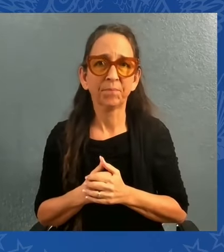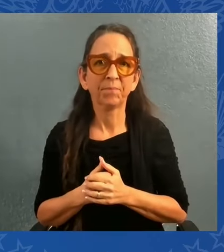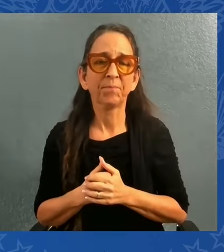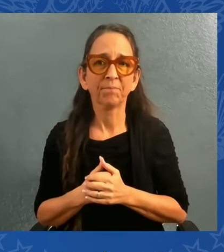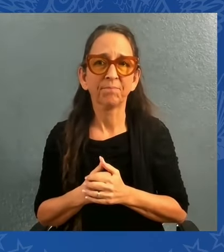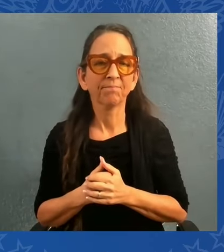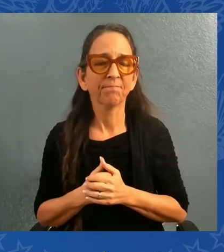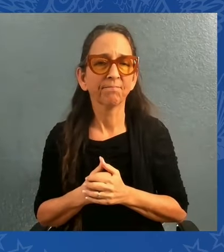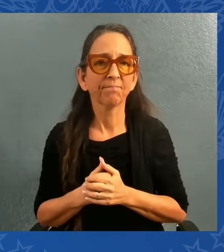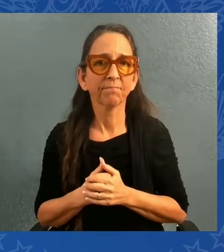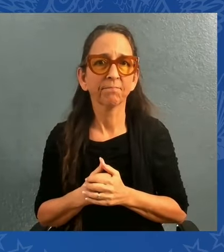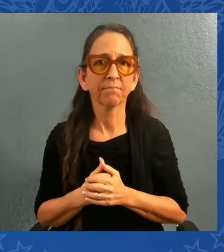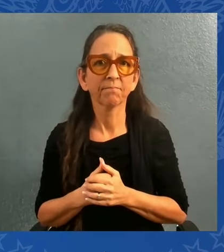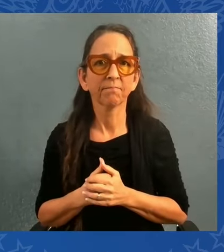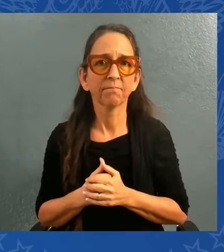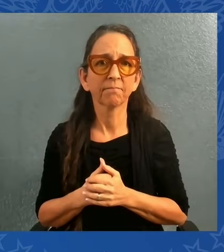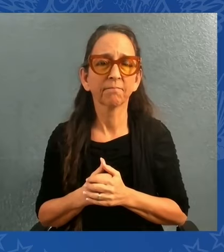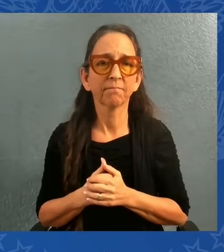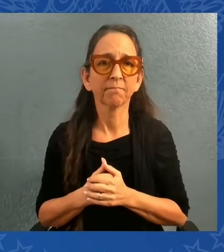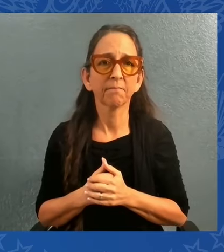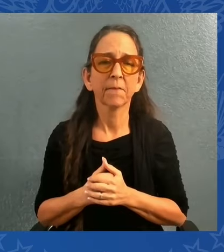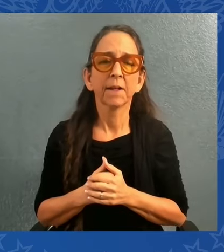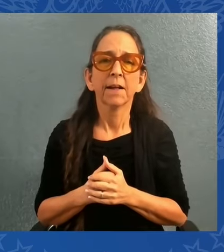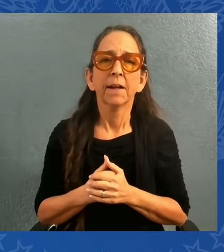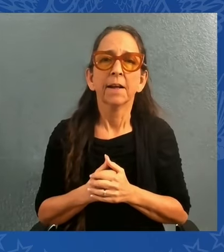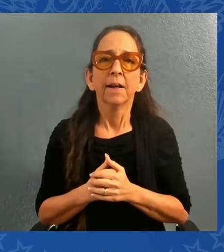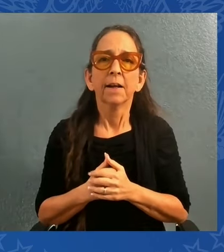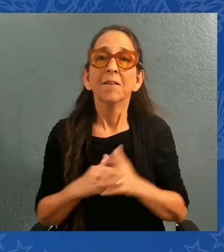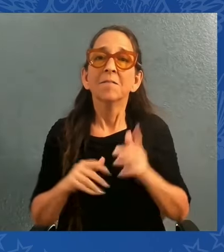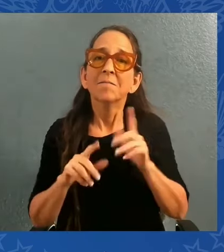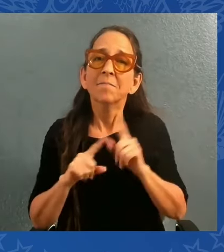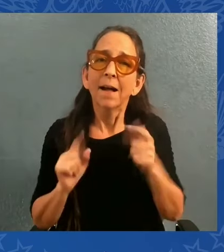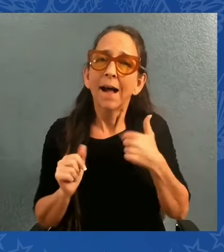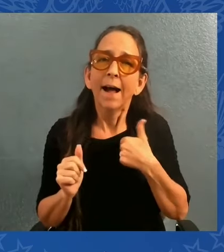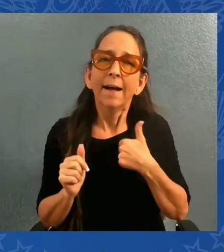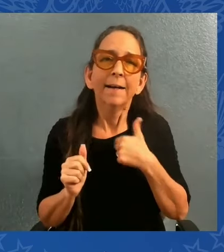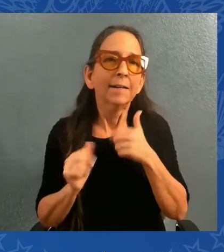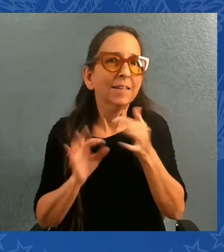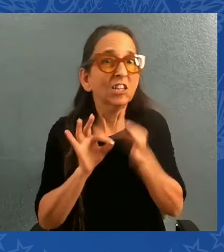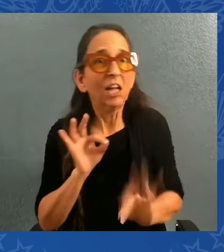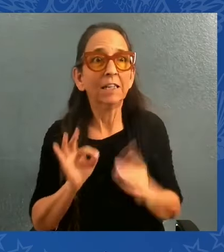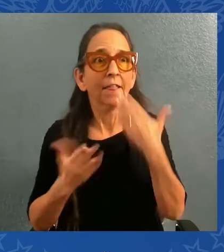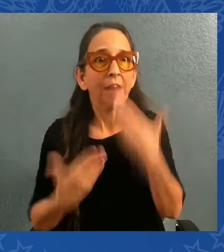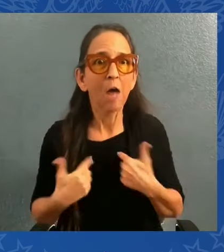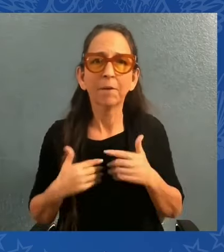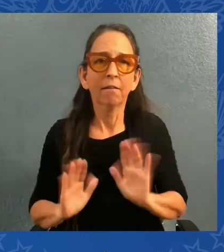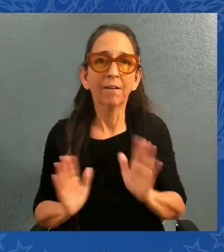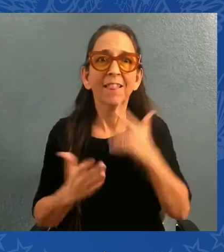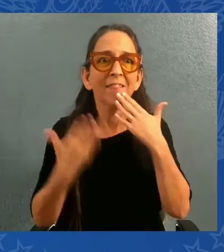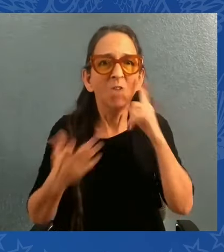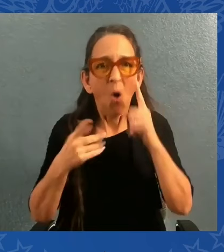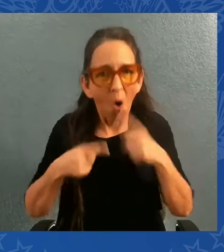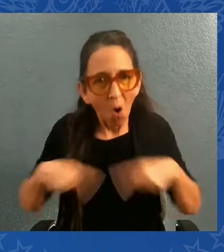But I don't think she was just thanking me. She was thanking all of you here, all of us, everyone who fought hard